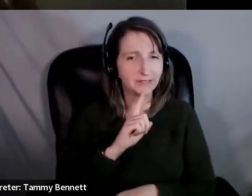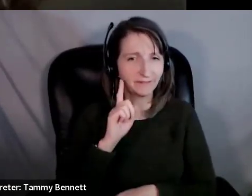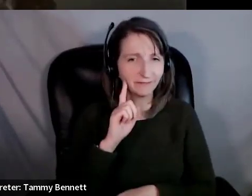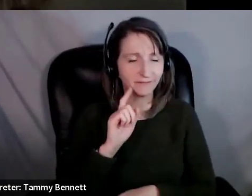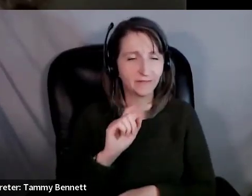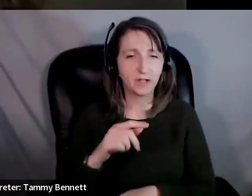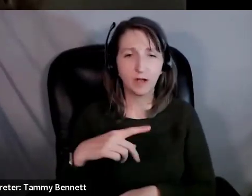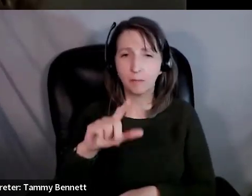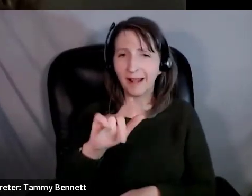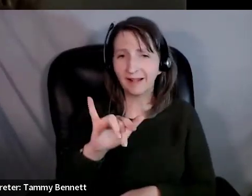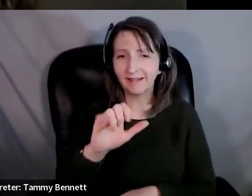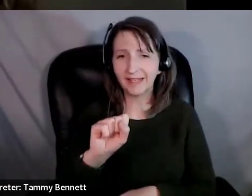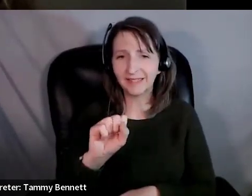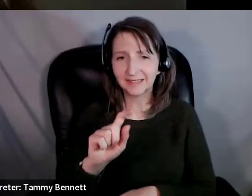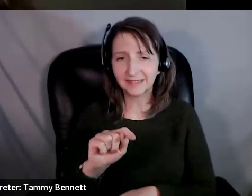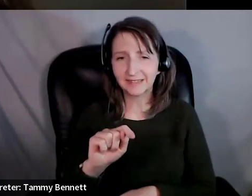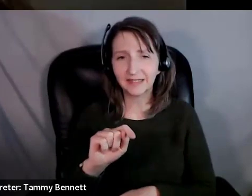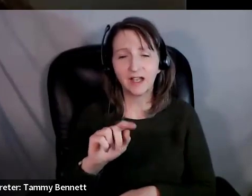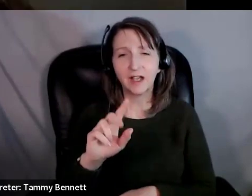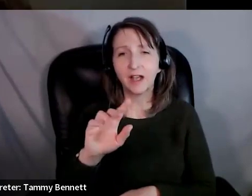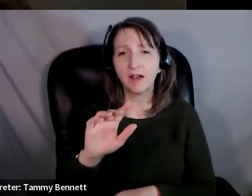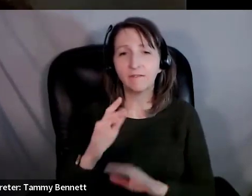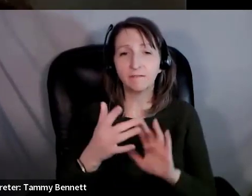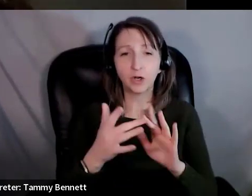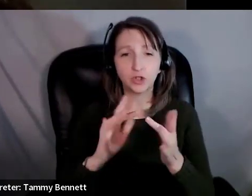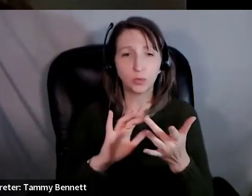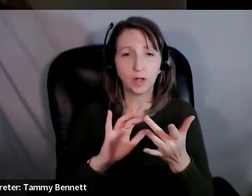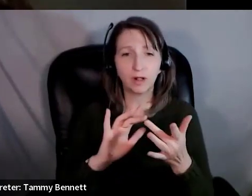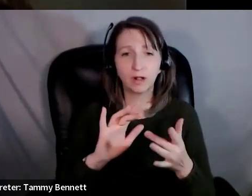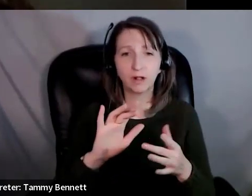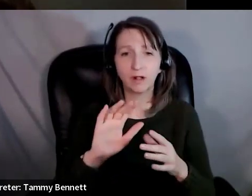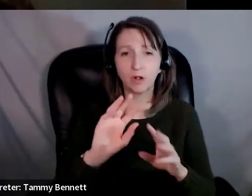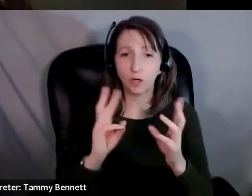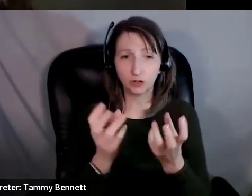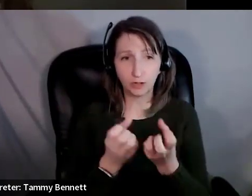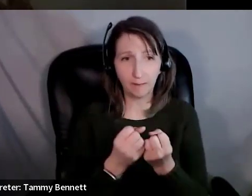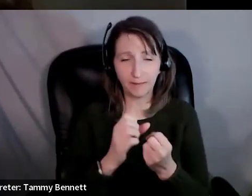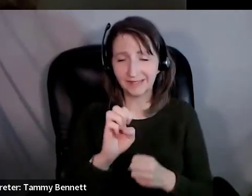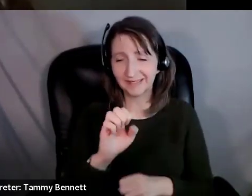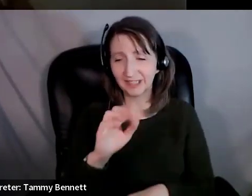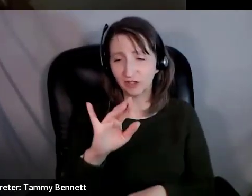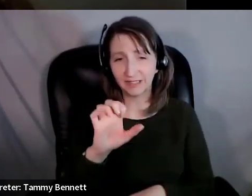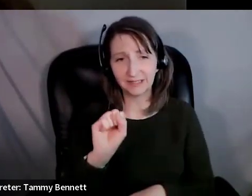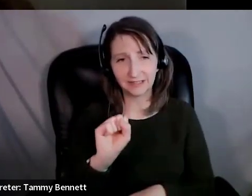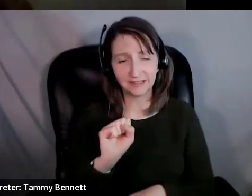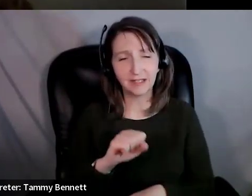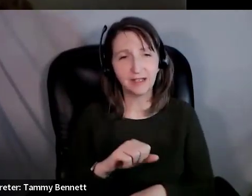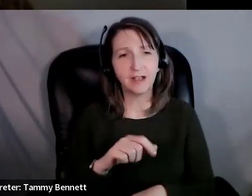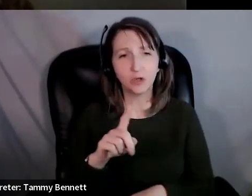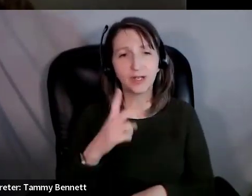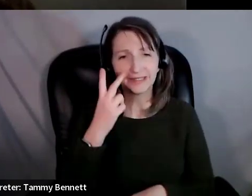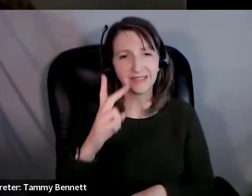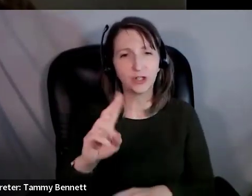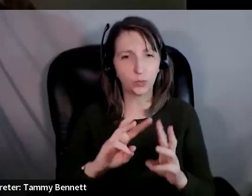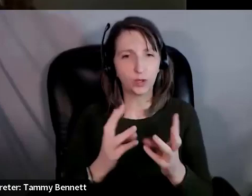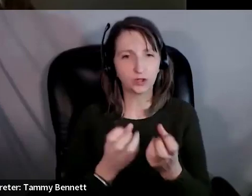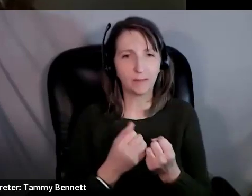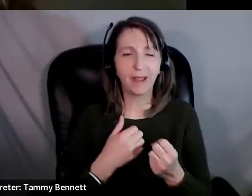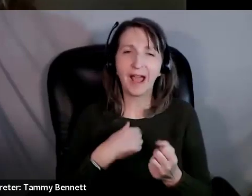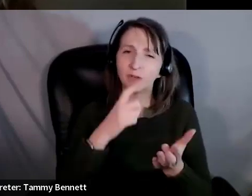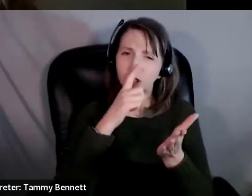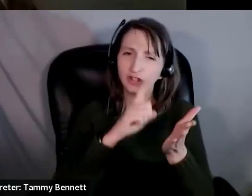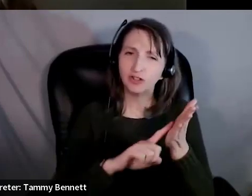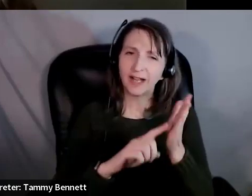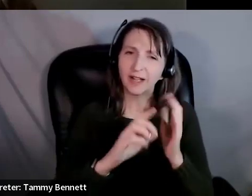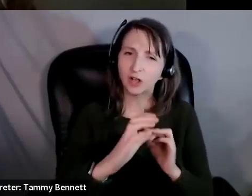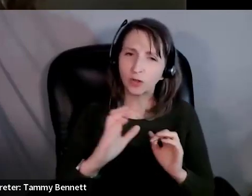playlist and click on virtual workshop series. And then you should be able to find her workshop. I will have to check on the captions and all that stuff tomorrow. So it will take about